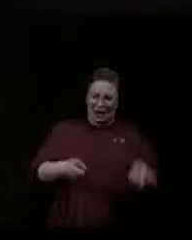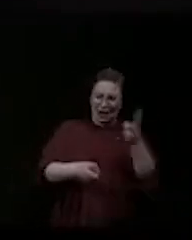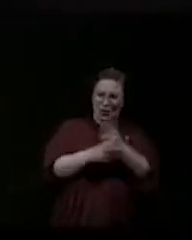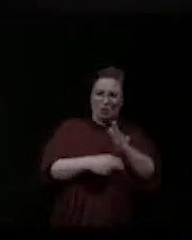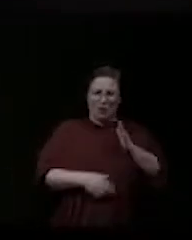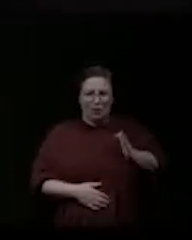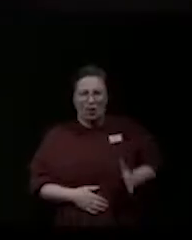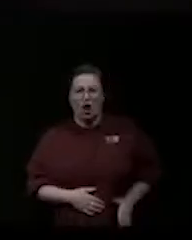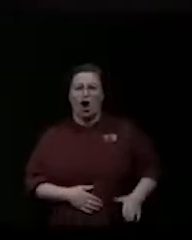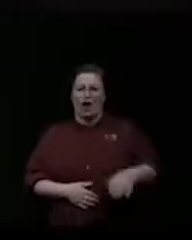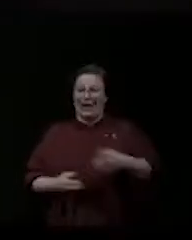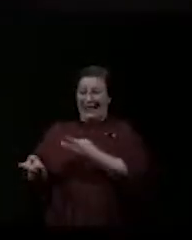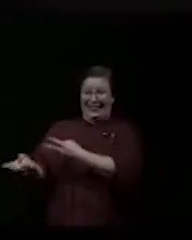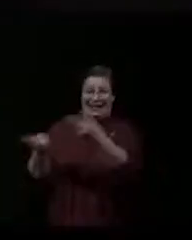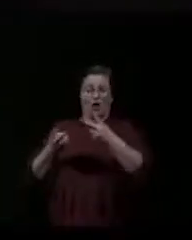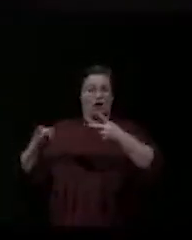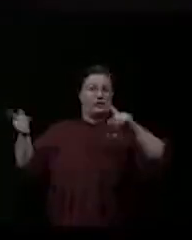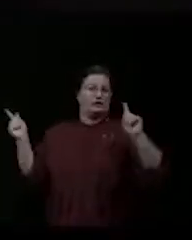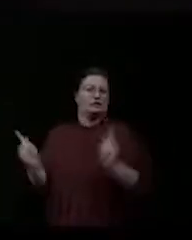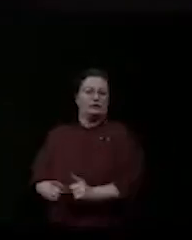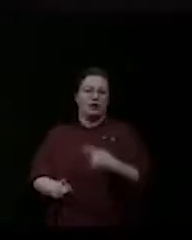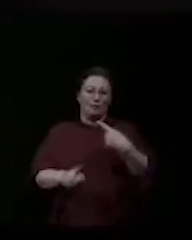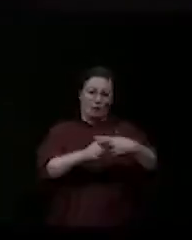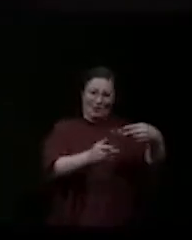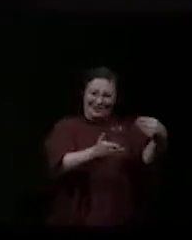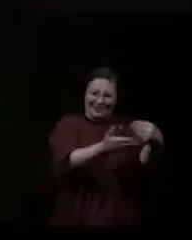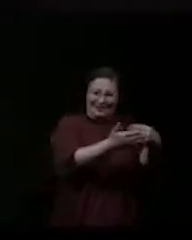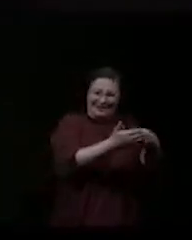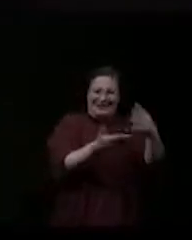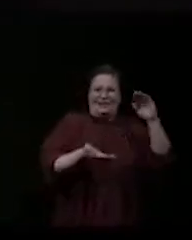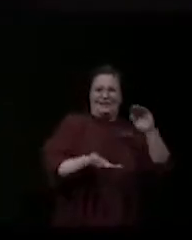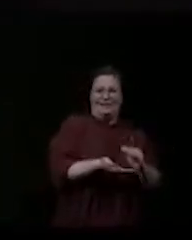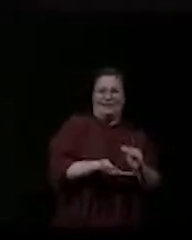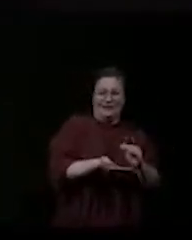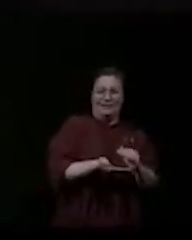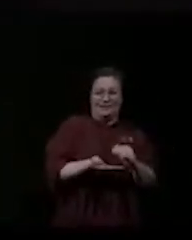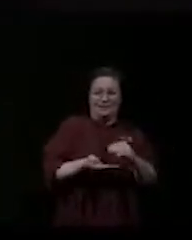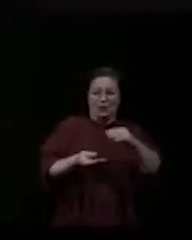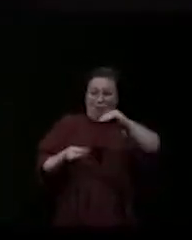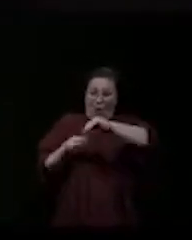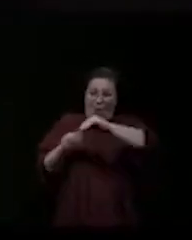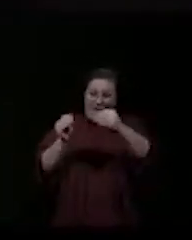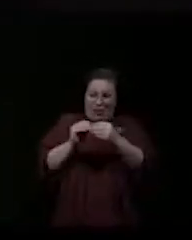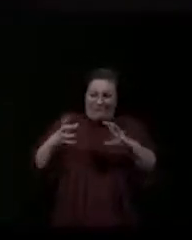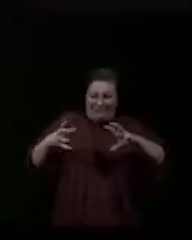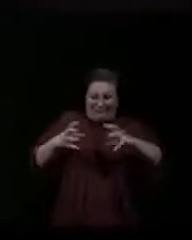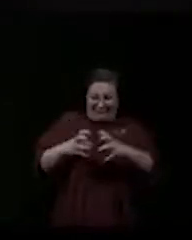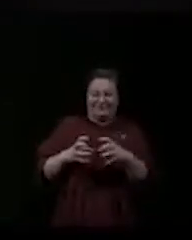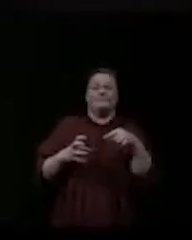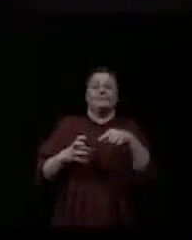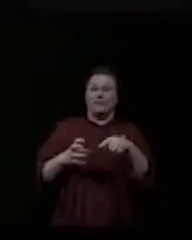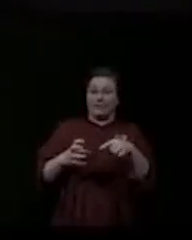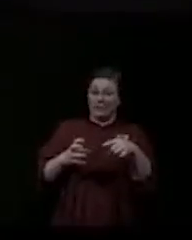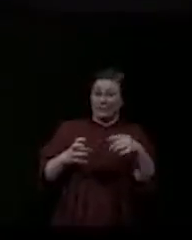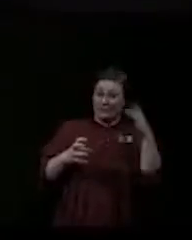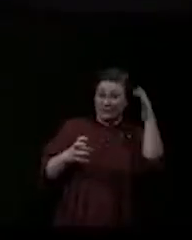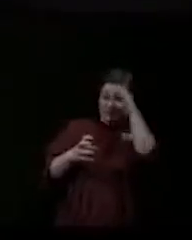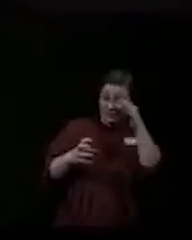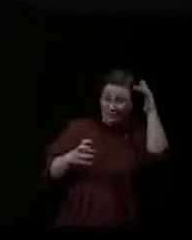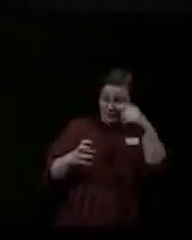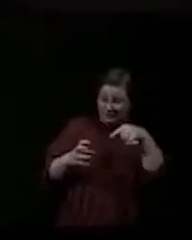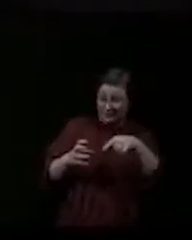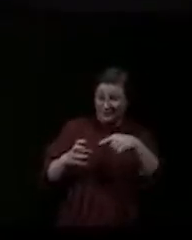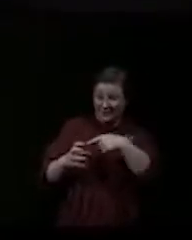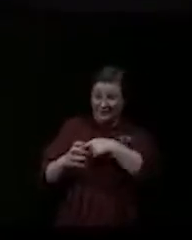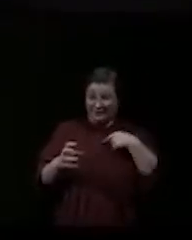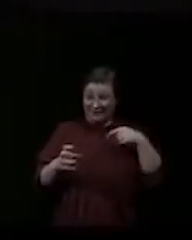democratic decline, and funding deficits are combining to pose a question on whether we are entering into